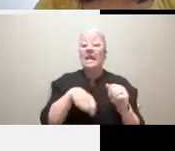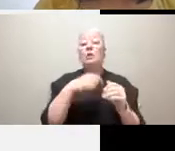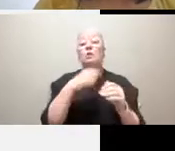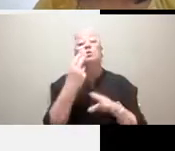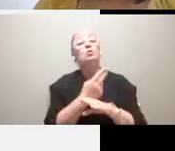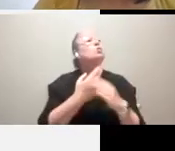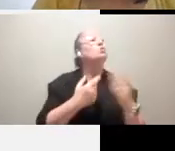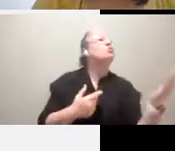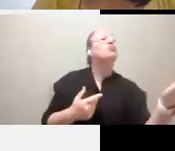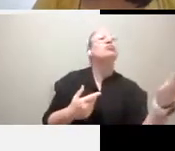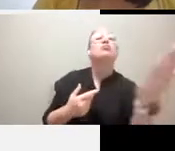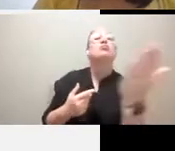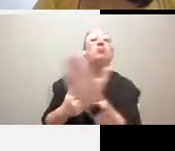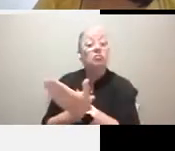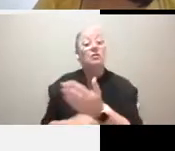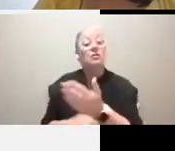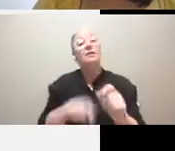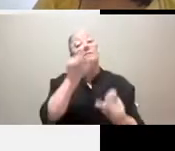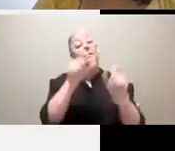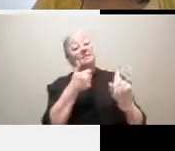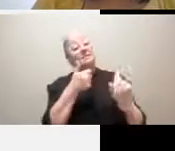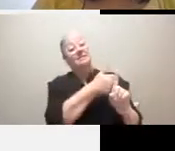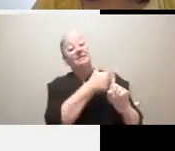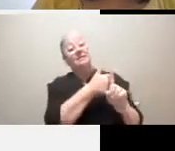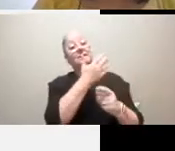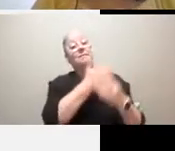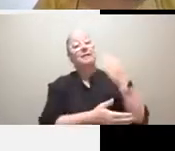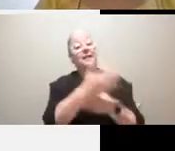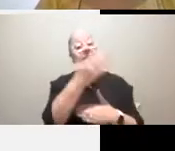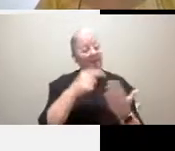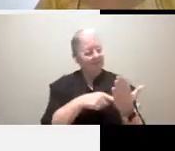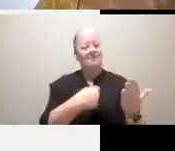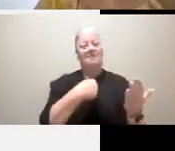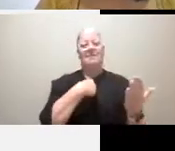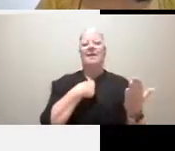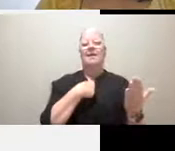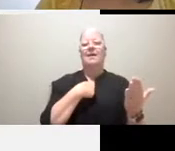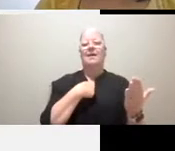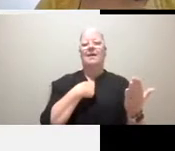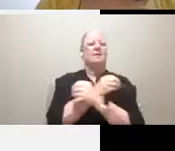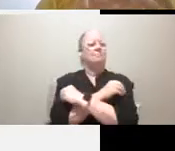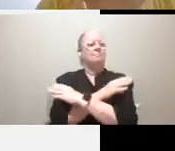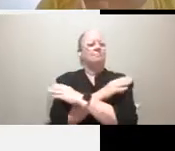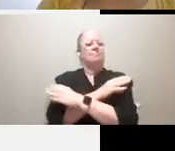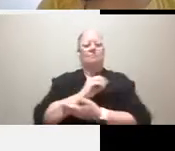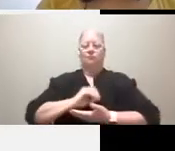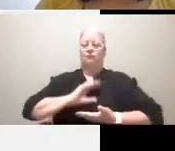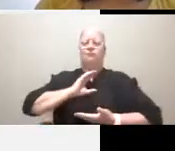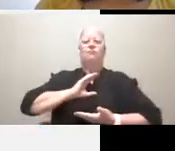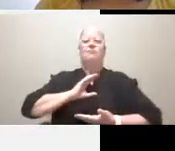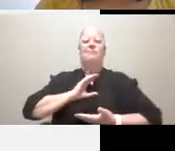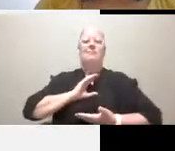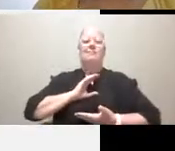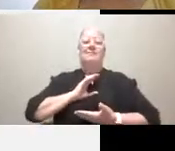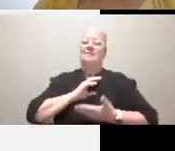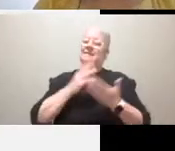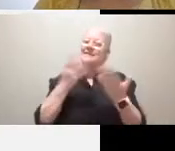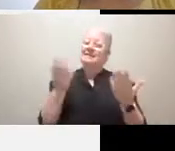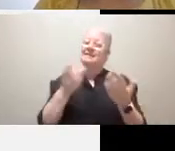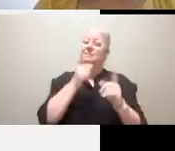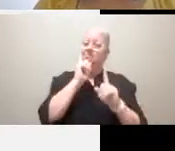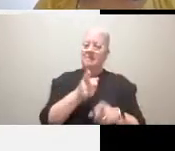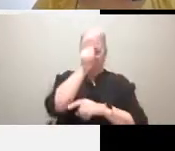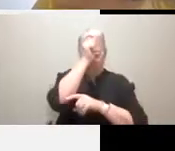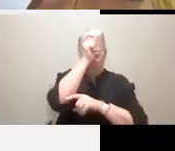with disabilities, they will feel very empowered and respected and heard. Respect is the center of it all. And